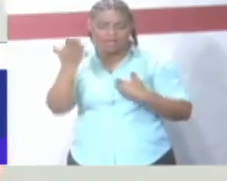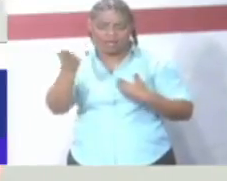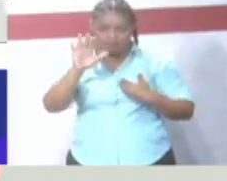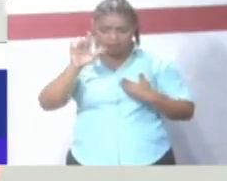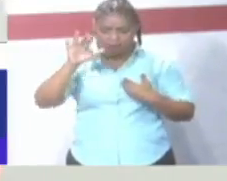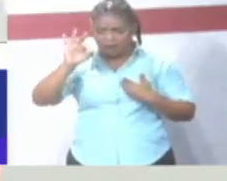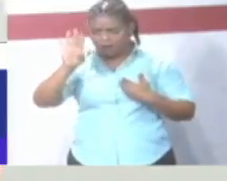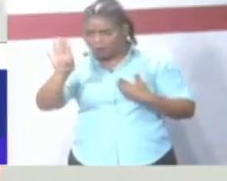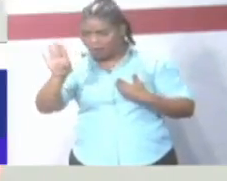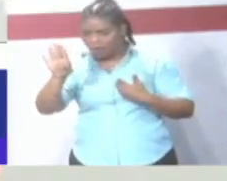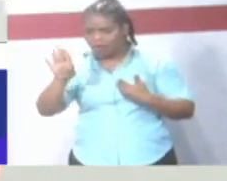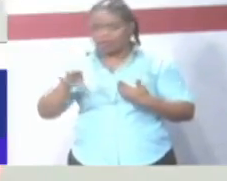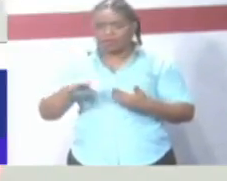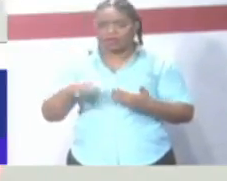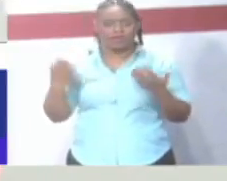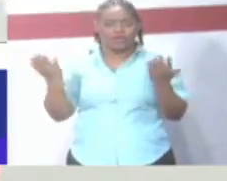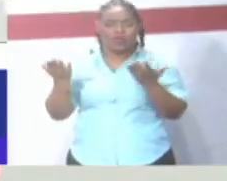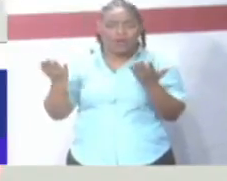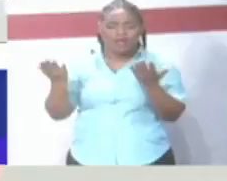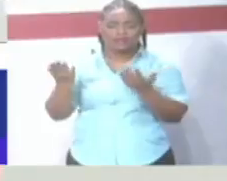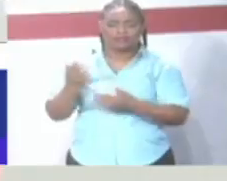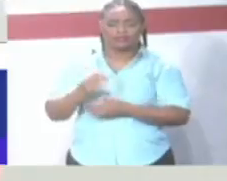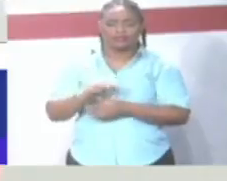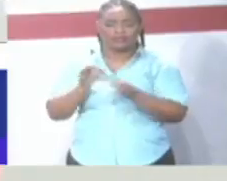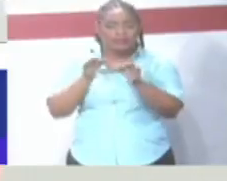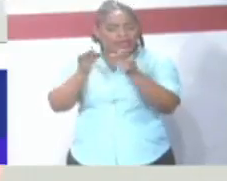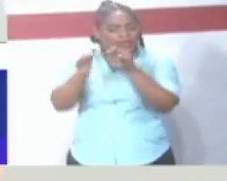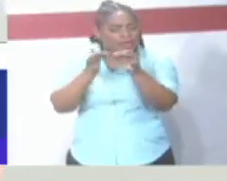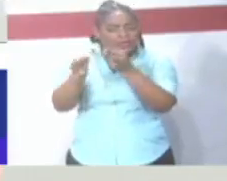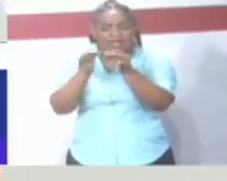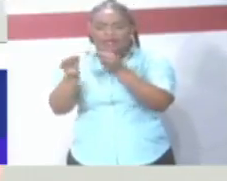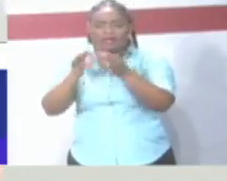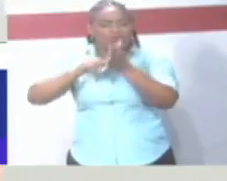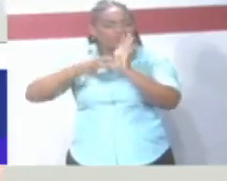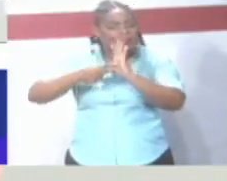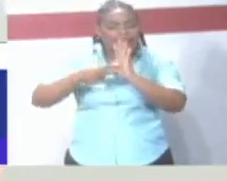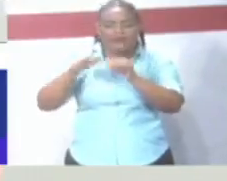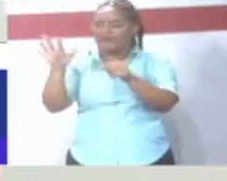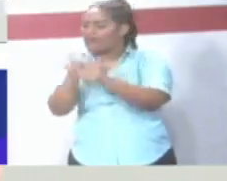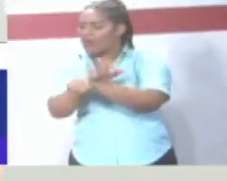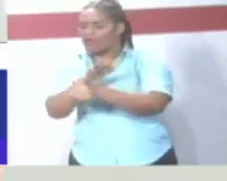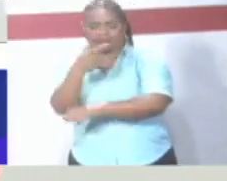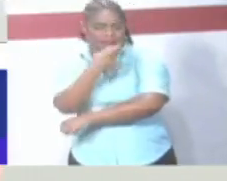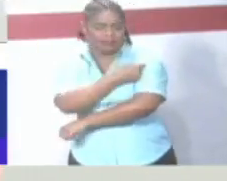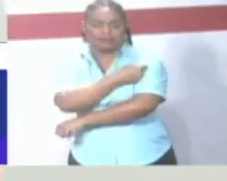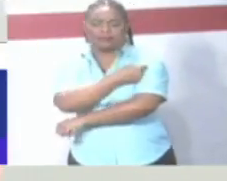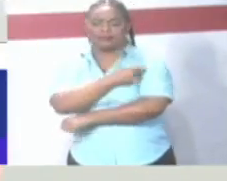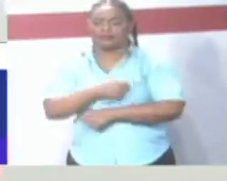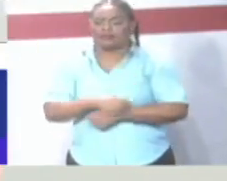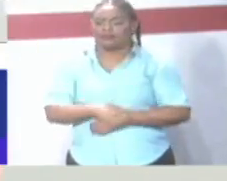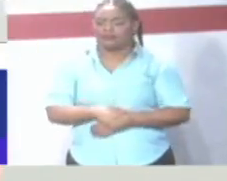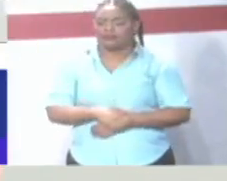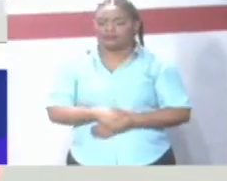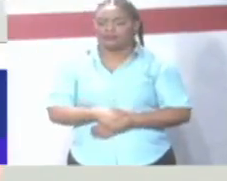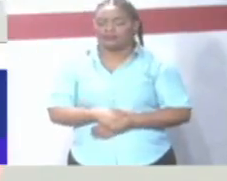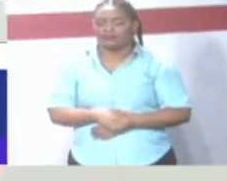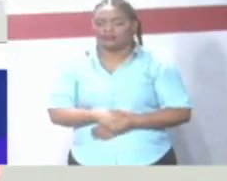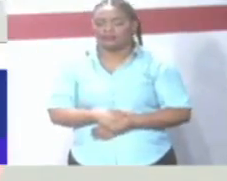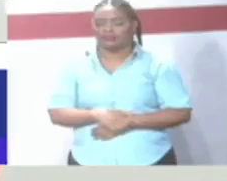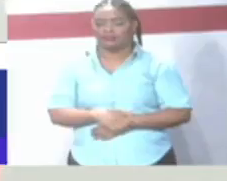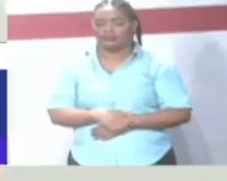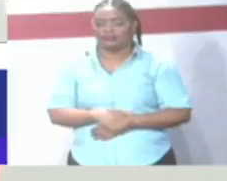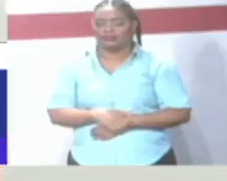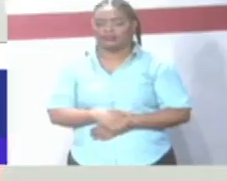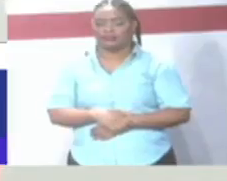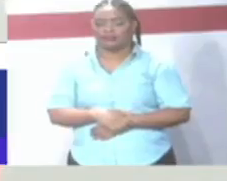considered fully vaccinated, and that persons are considered fully vaccinated 2 weeks after either the second dose